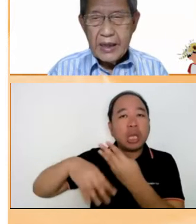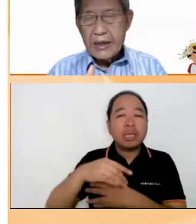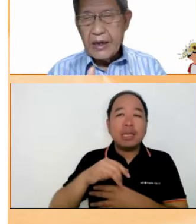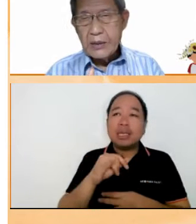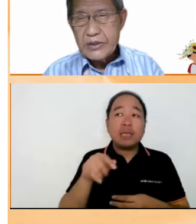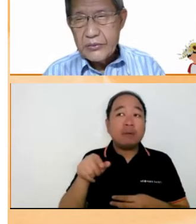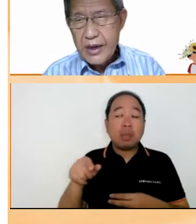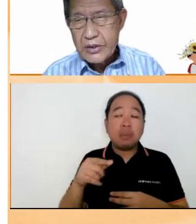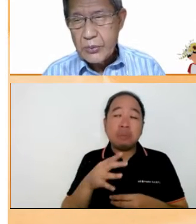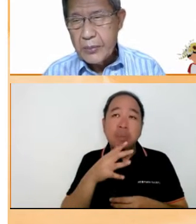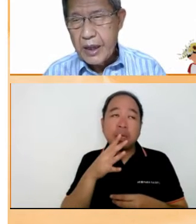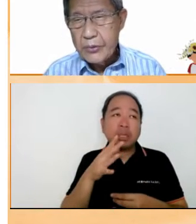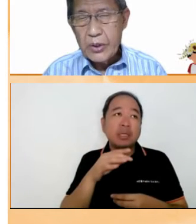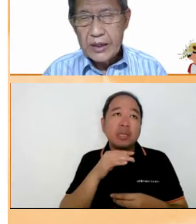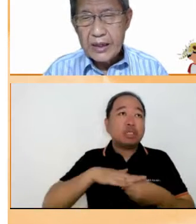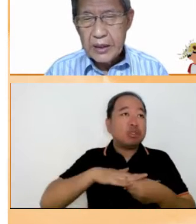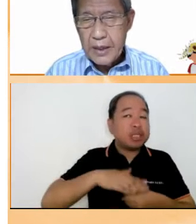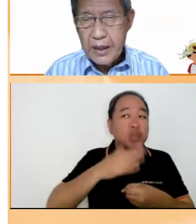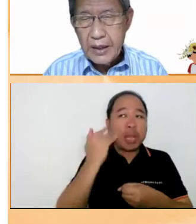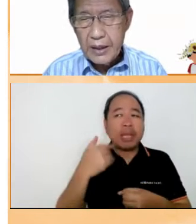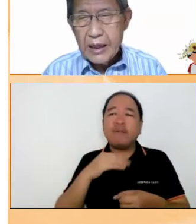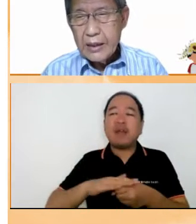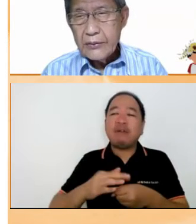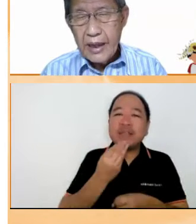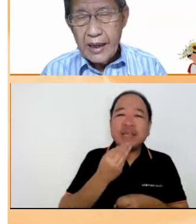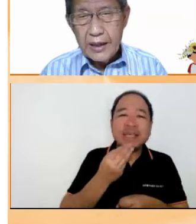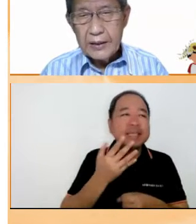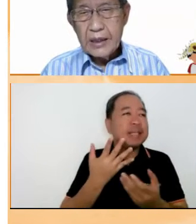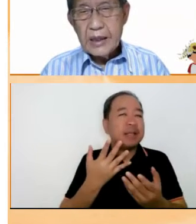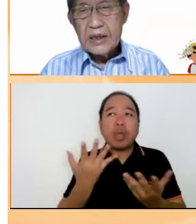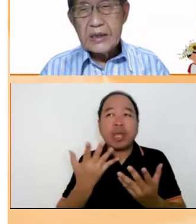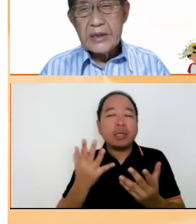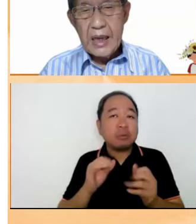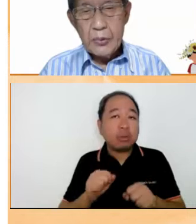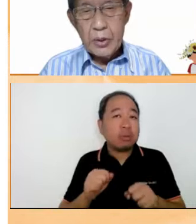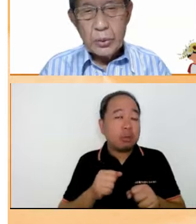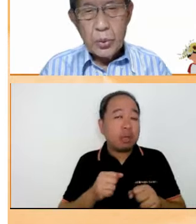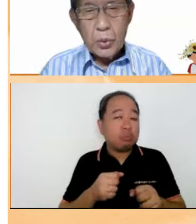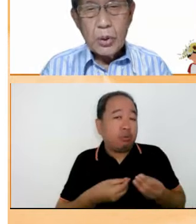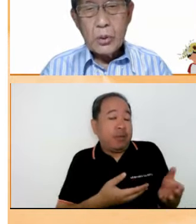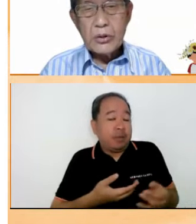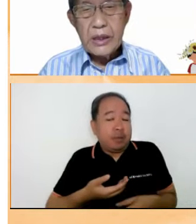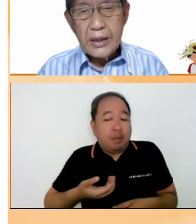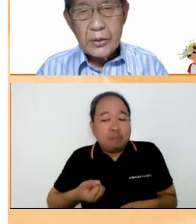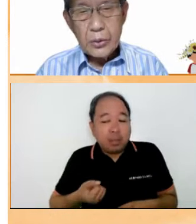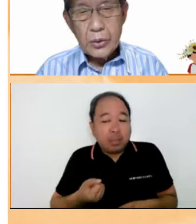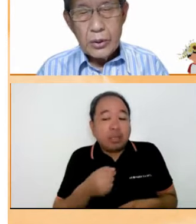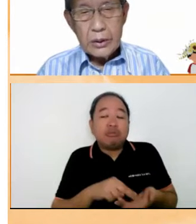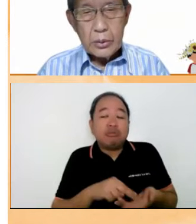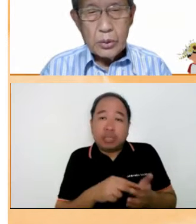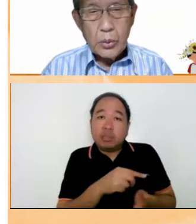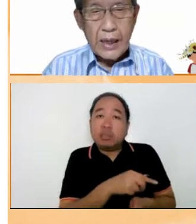meal and not be stressed where the baby will get the milk, then she is able to